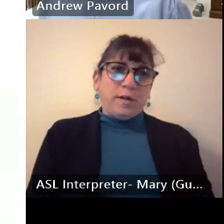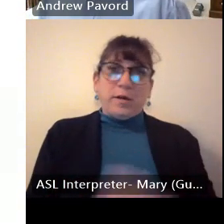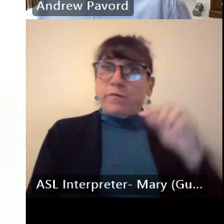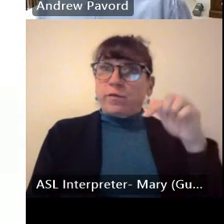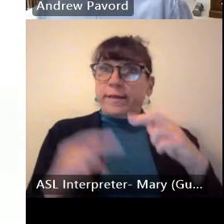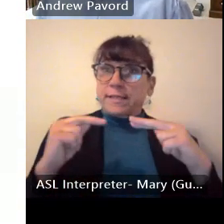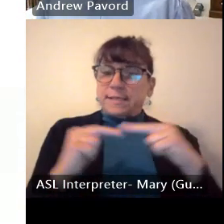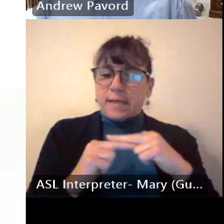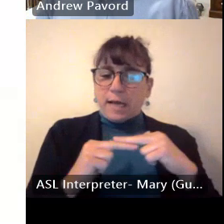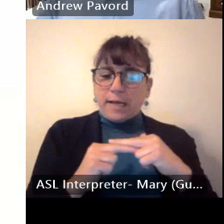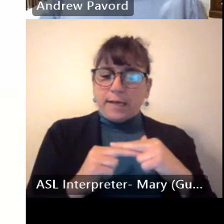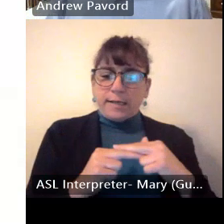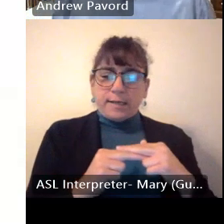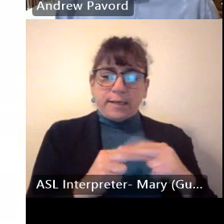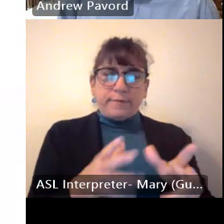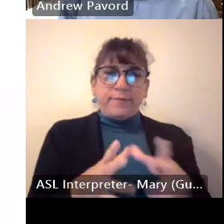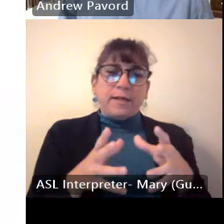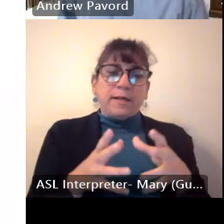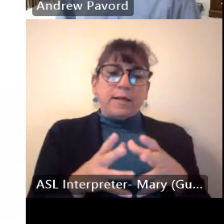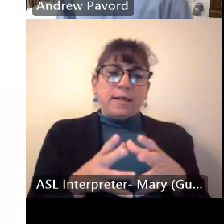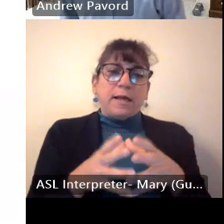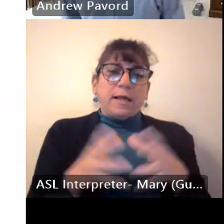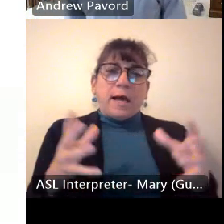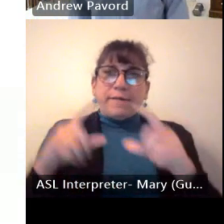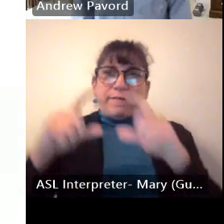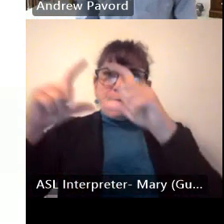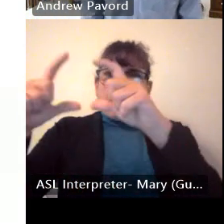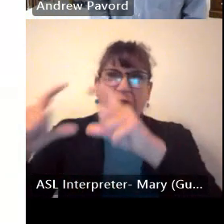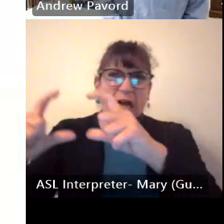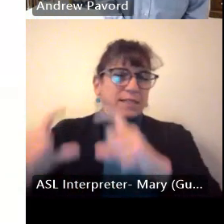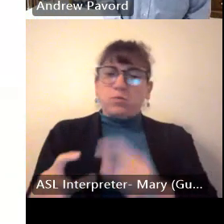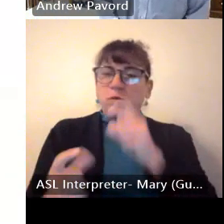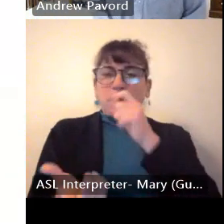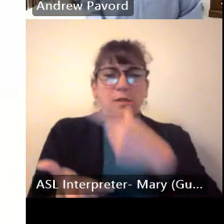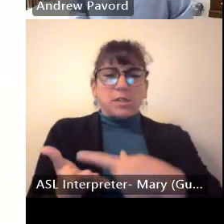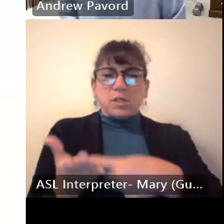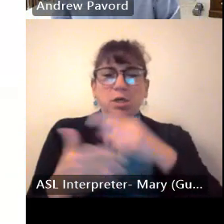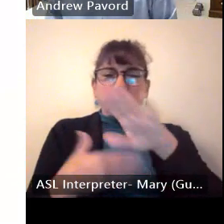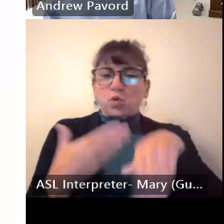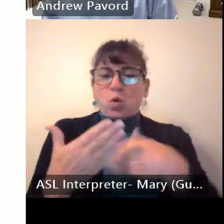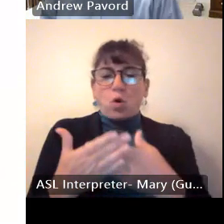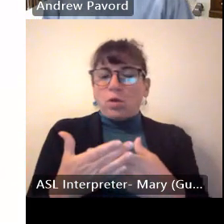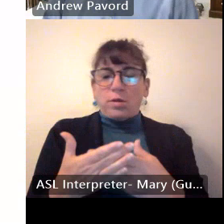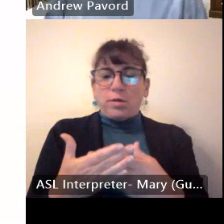slide has lots of boxes. We are not going to talk about all of the boxes. So if you,